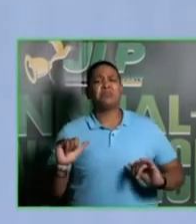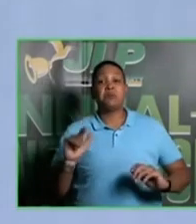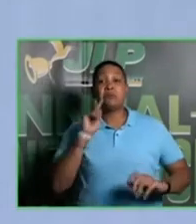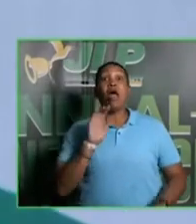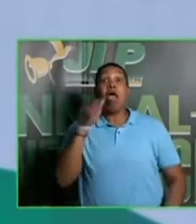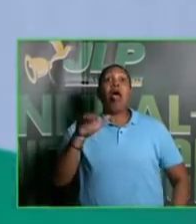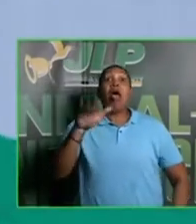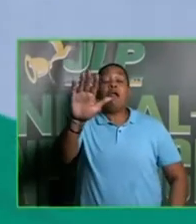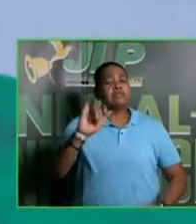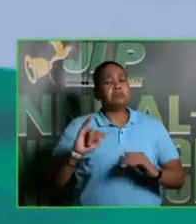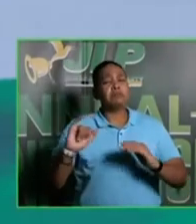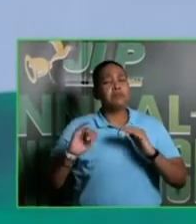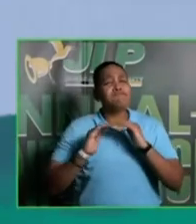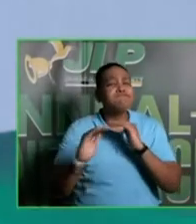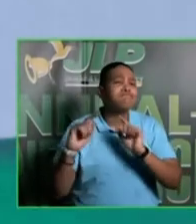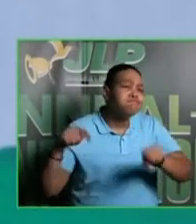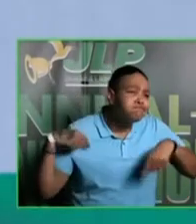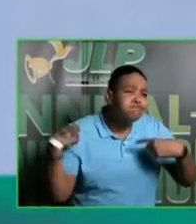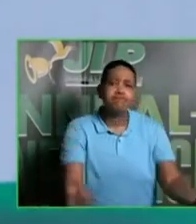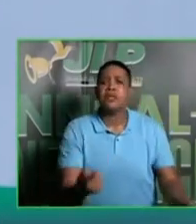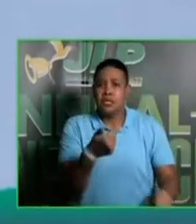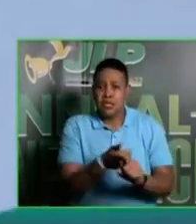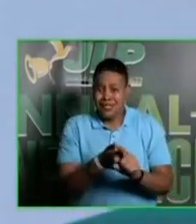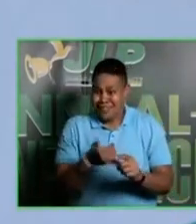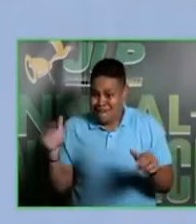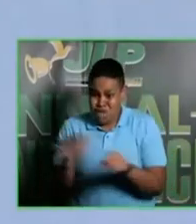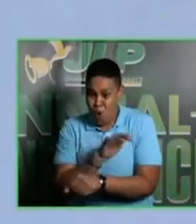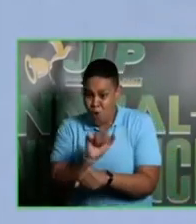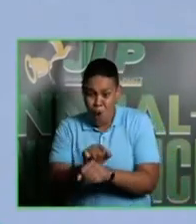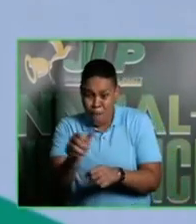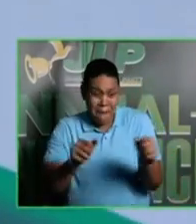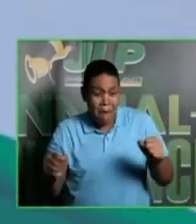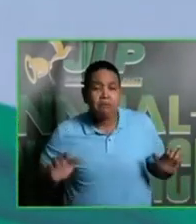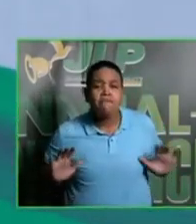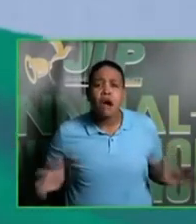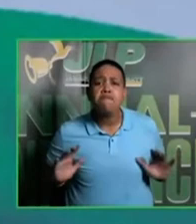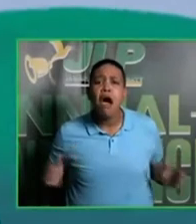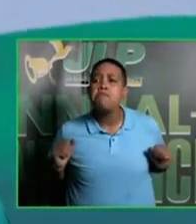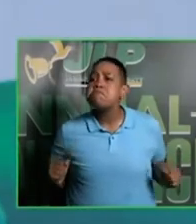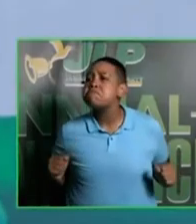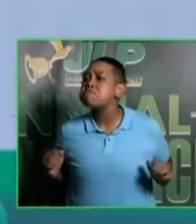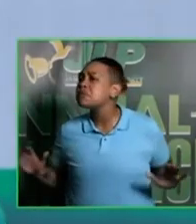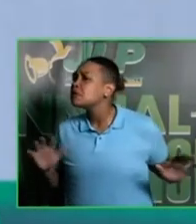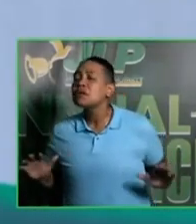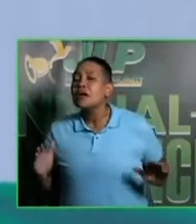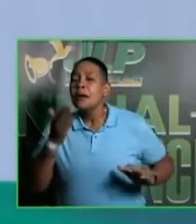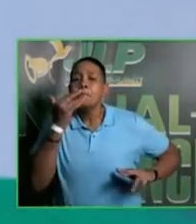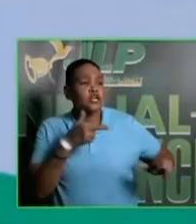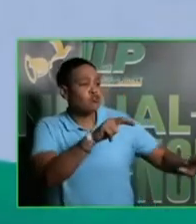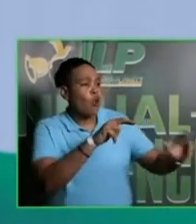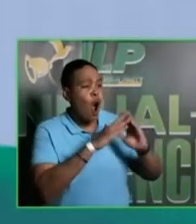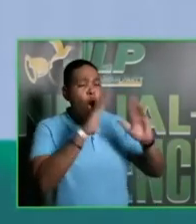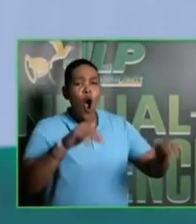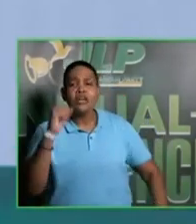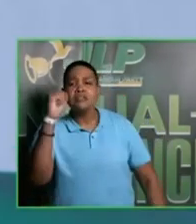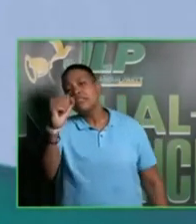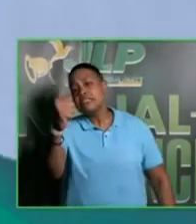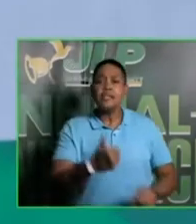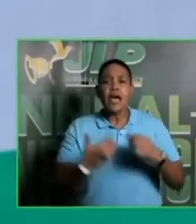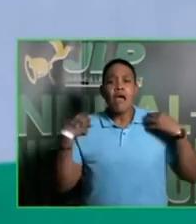stimulating full employment must translate into better roads, better housing, better health